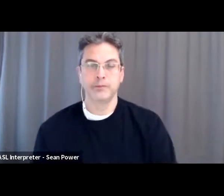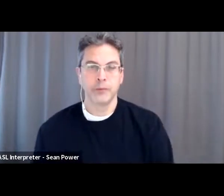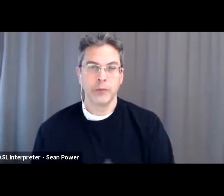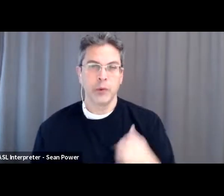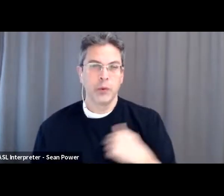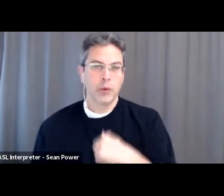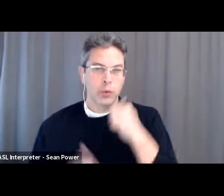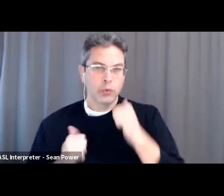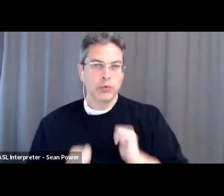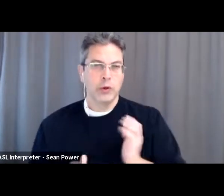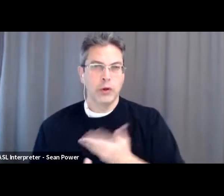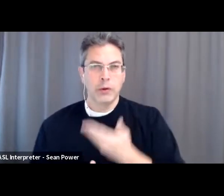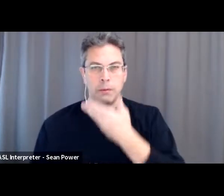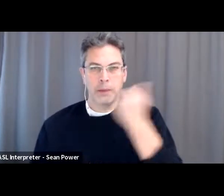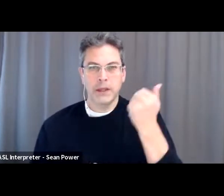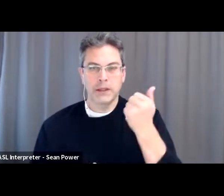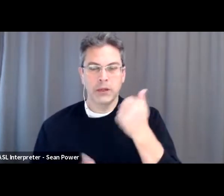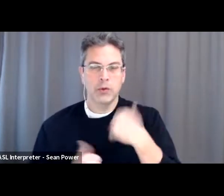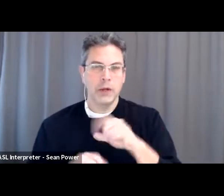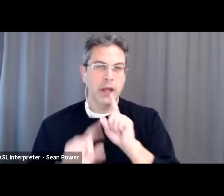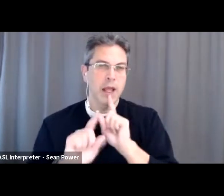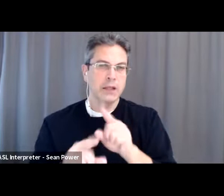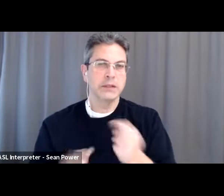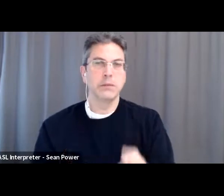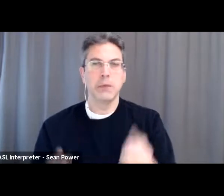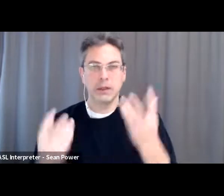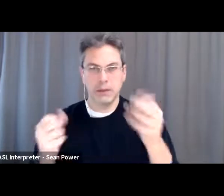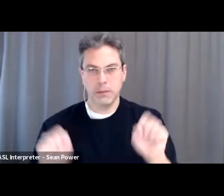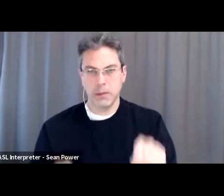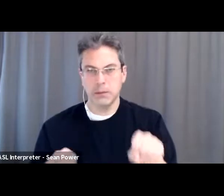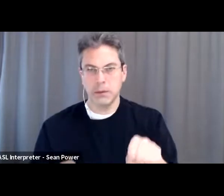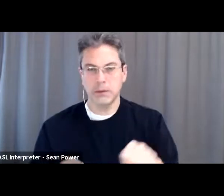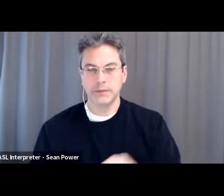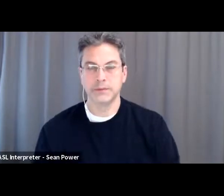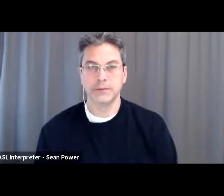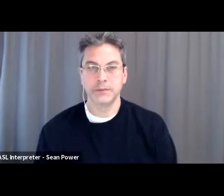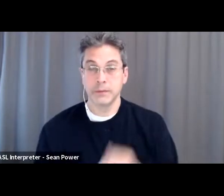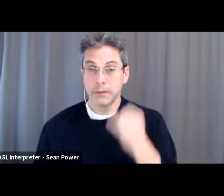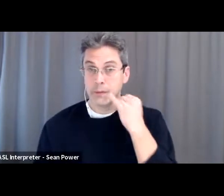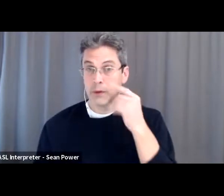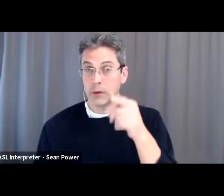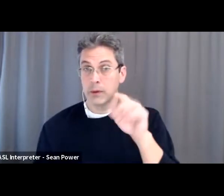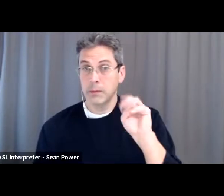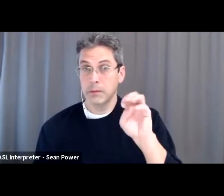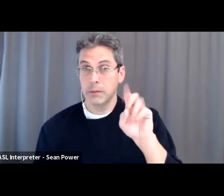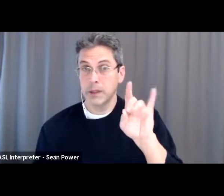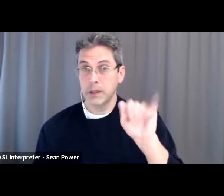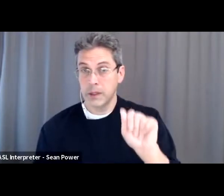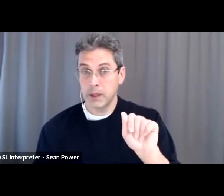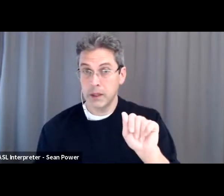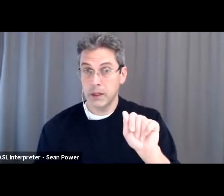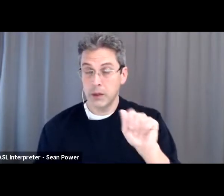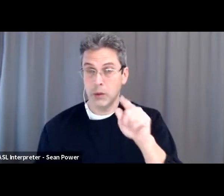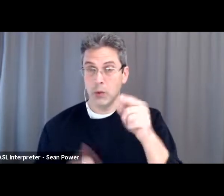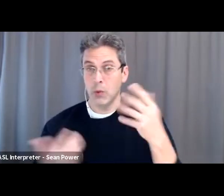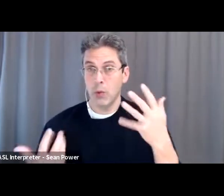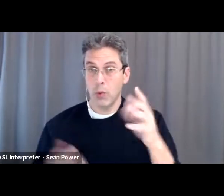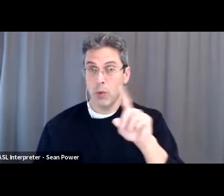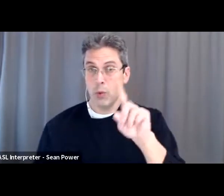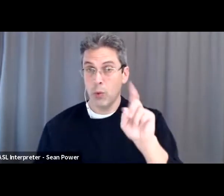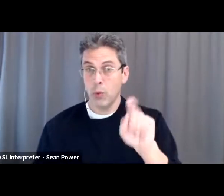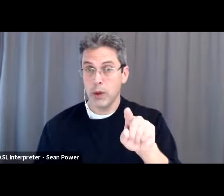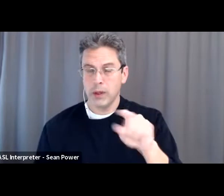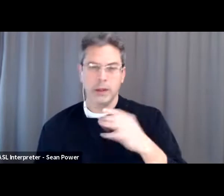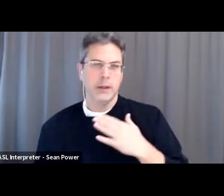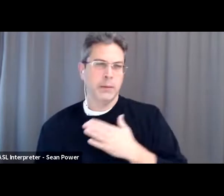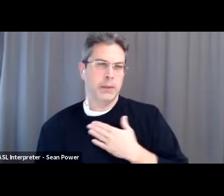today as possible. If you're a member of the media with a question, please, we ask that you include